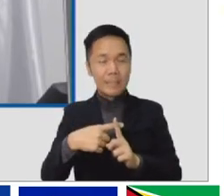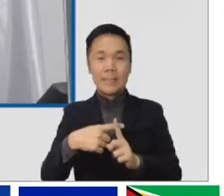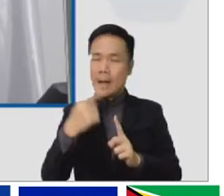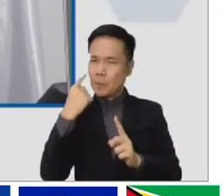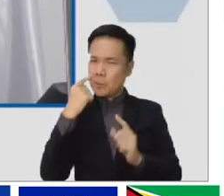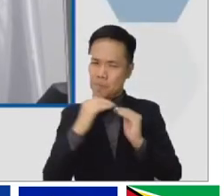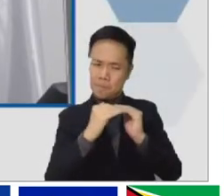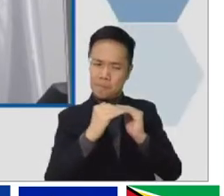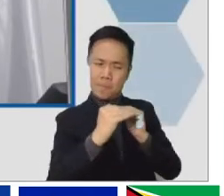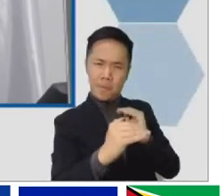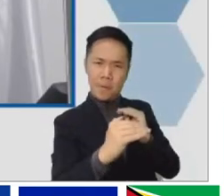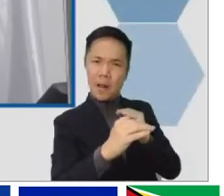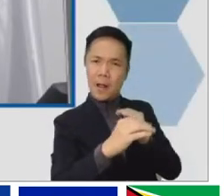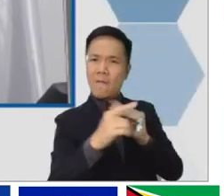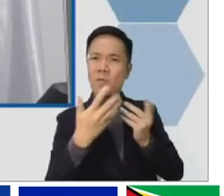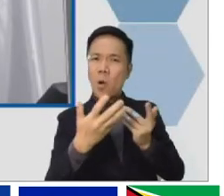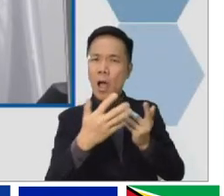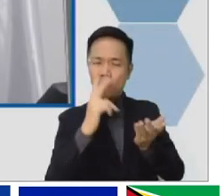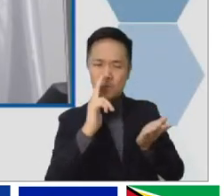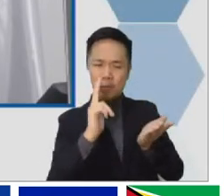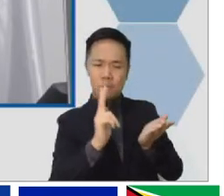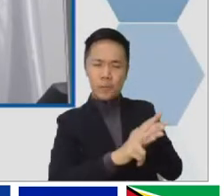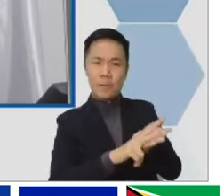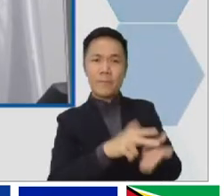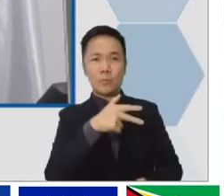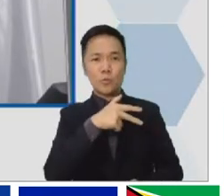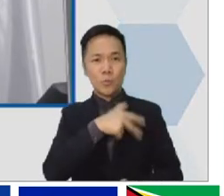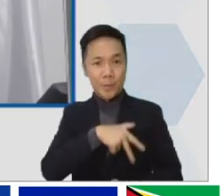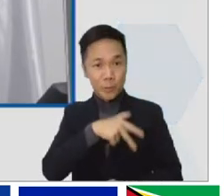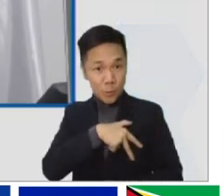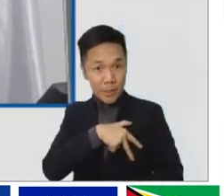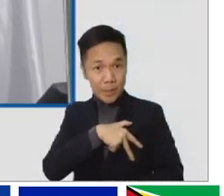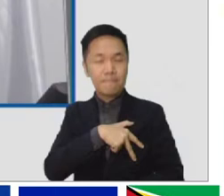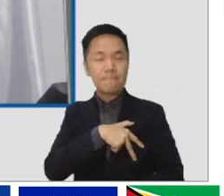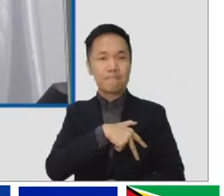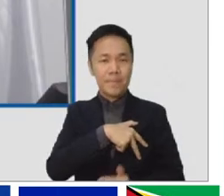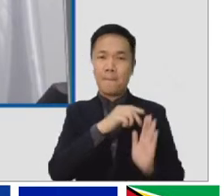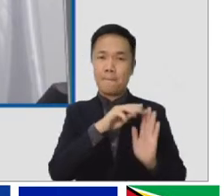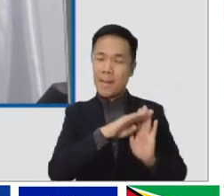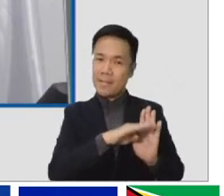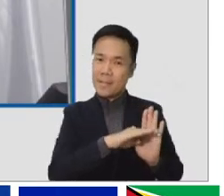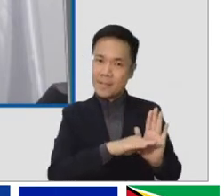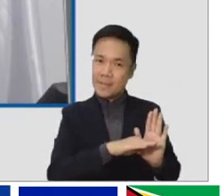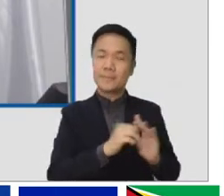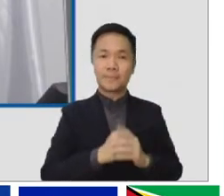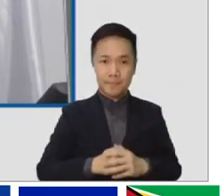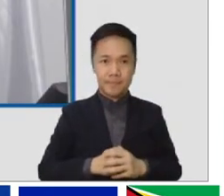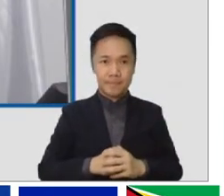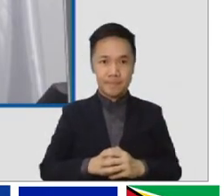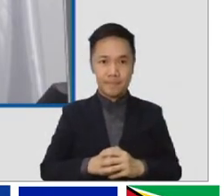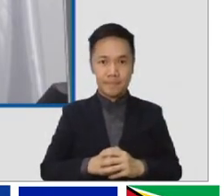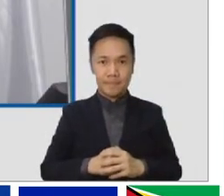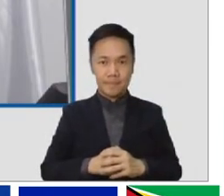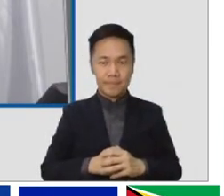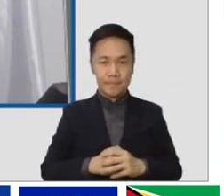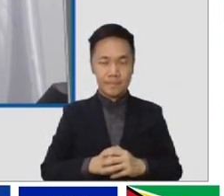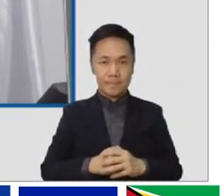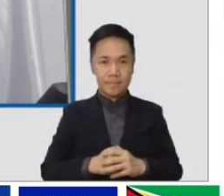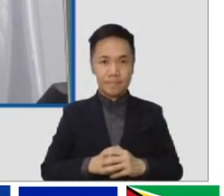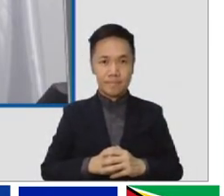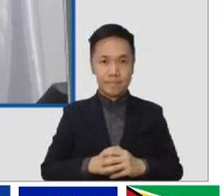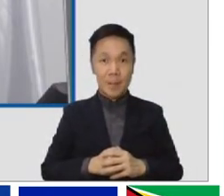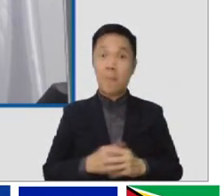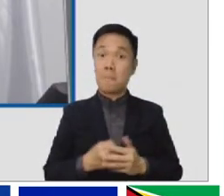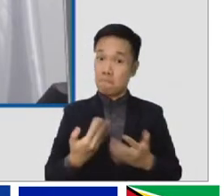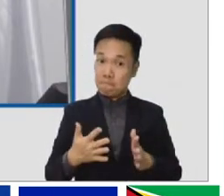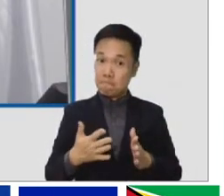implementation of social security protocols, facing this, and like I mentioned, this general crisis caused